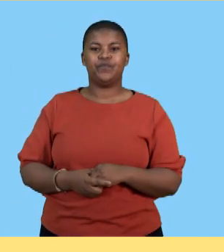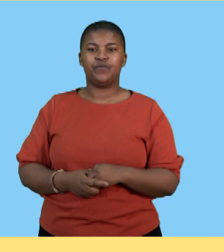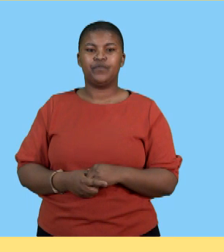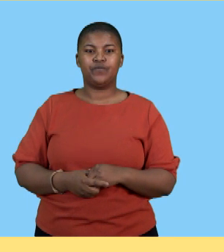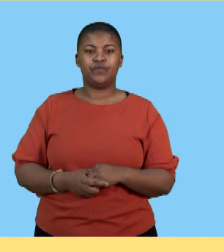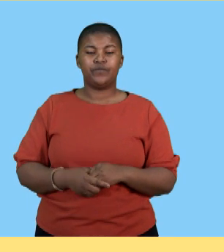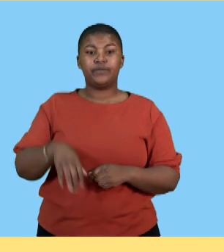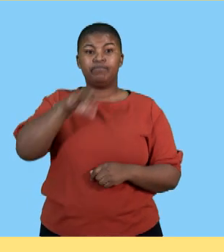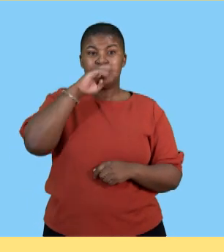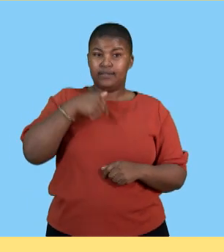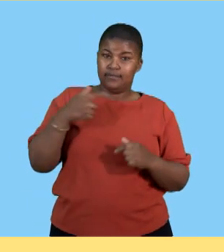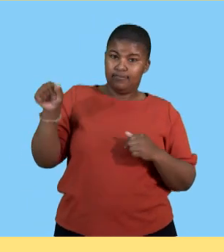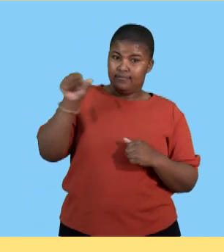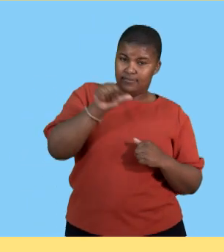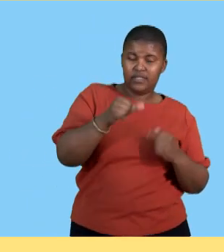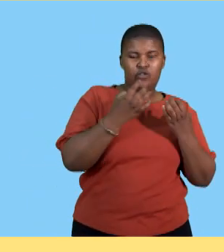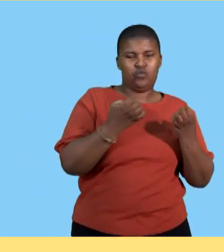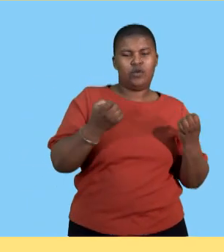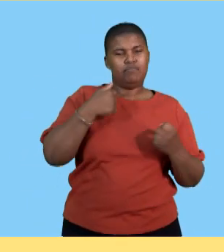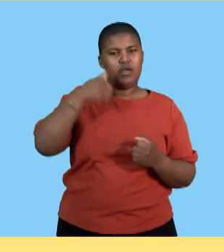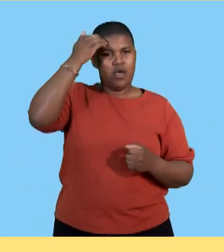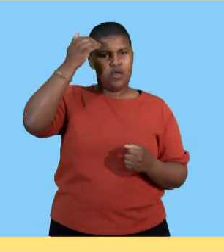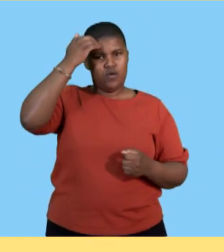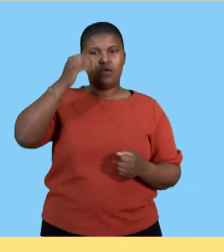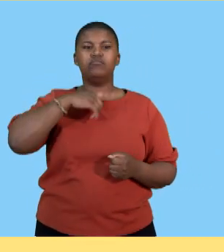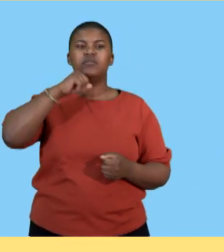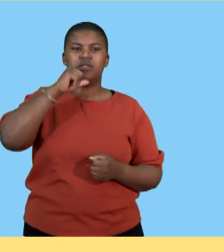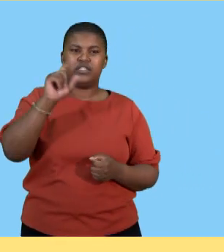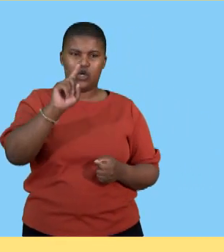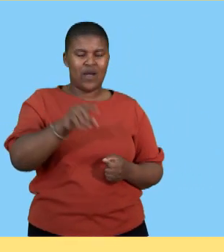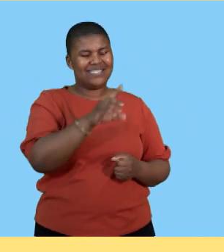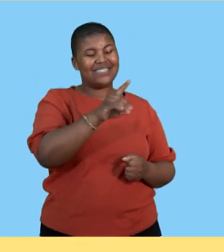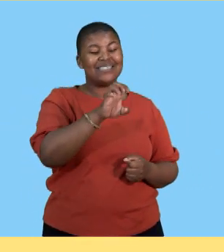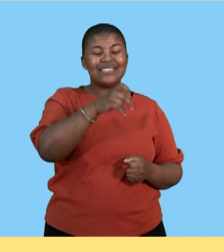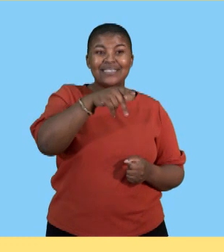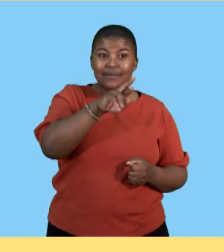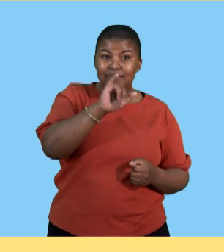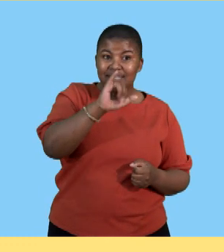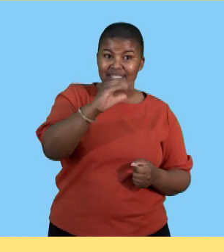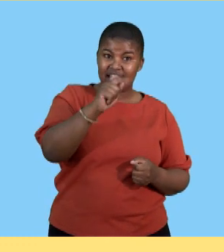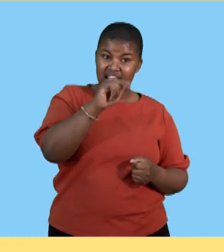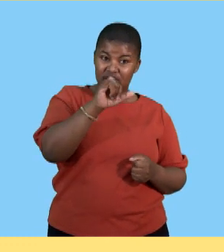So when I come now to my equipment, I now know when I come here, I'll say depreciation.